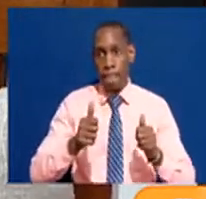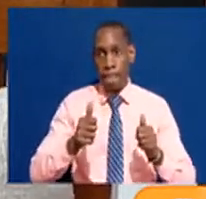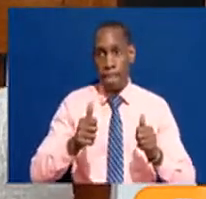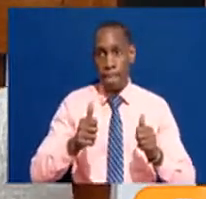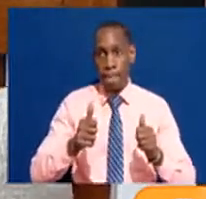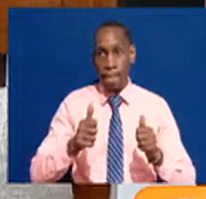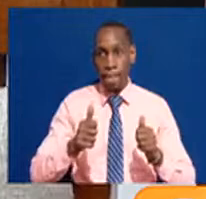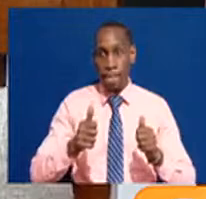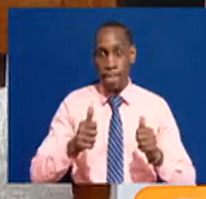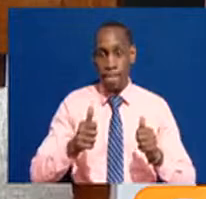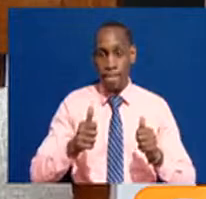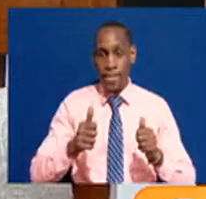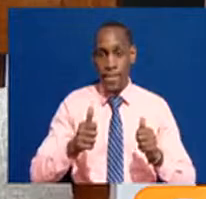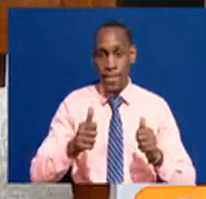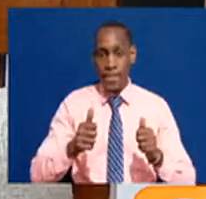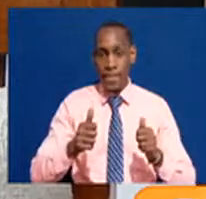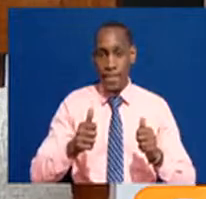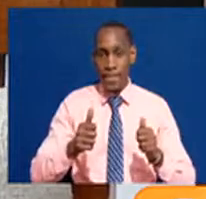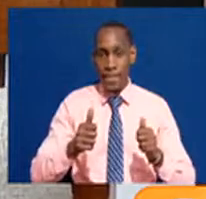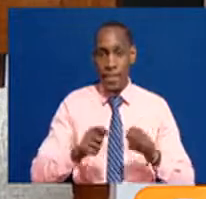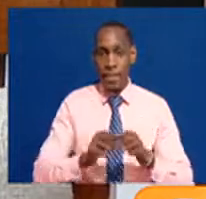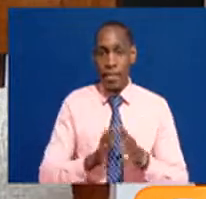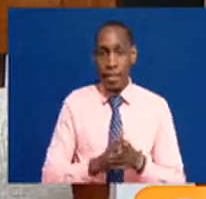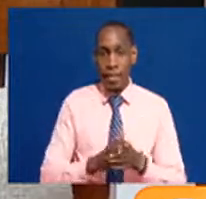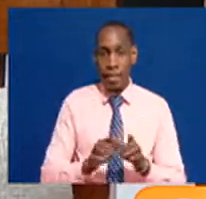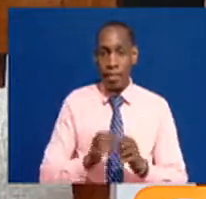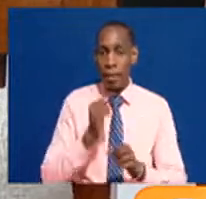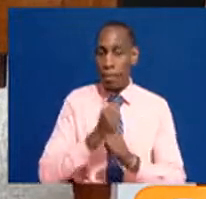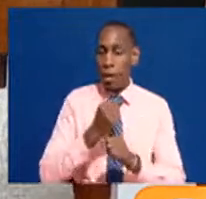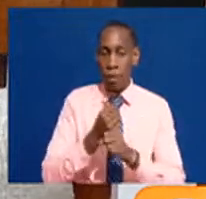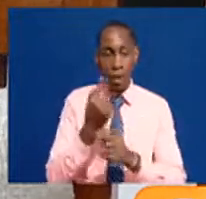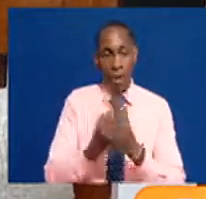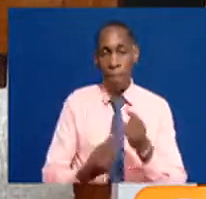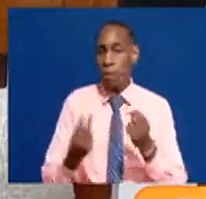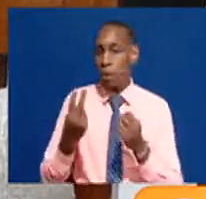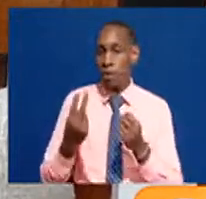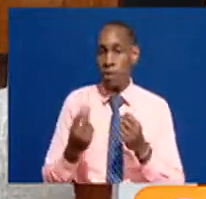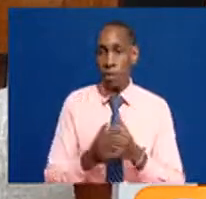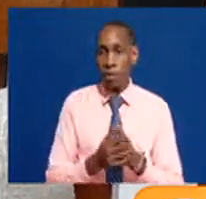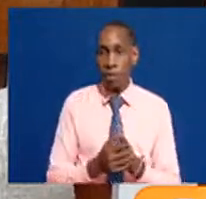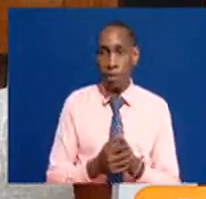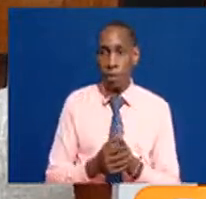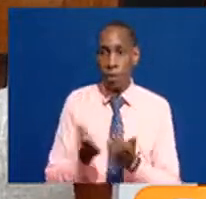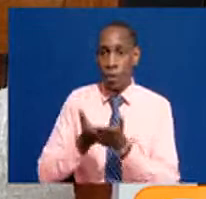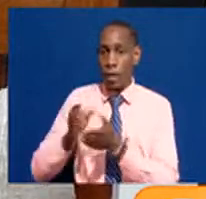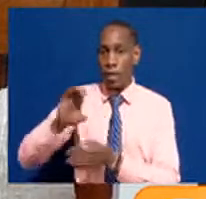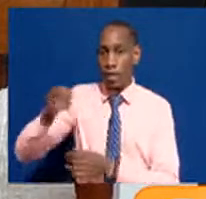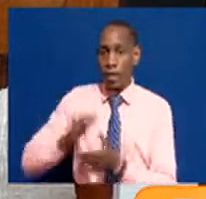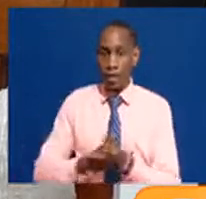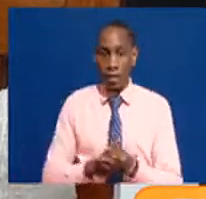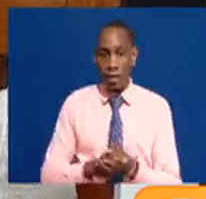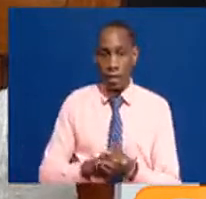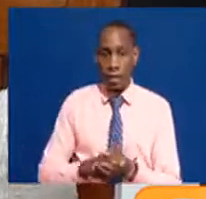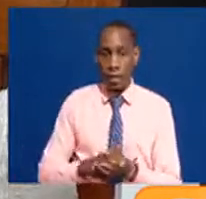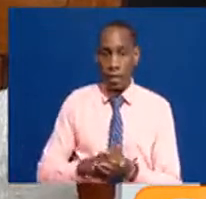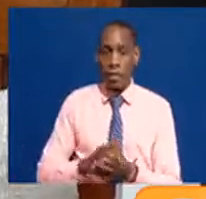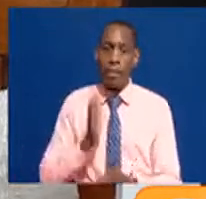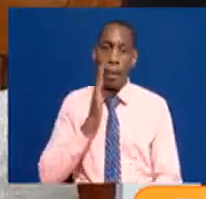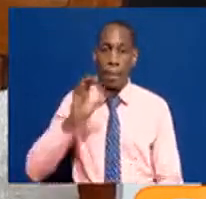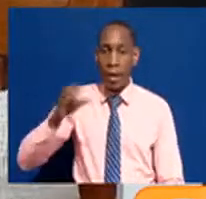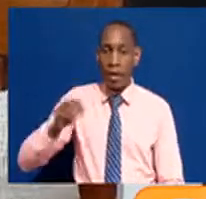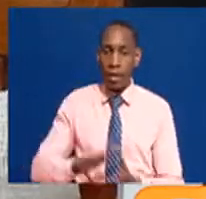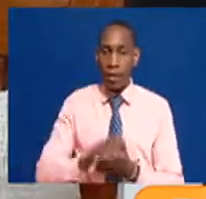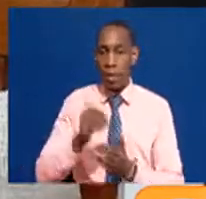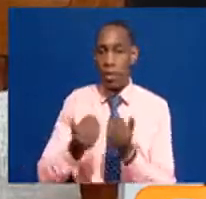And it's you have to work double. You know, you have to work double. You have to serve your constituents. I'm Mama County, so I've got a lot of